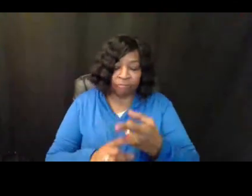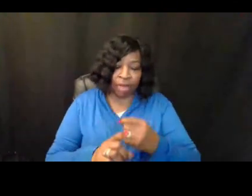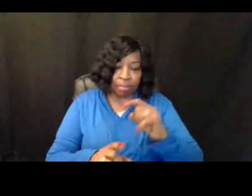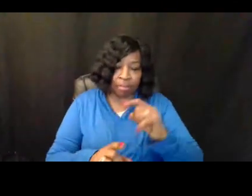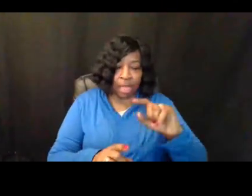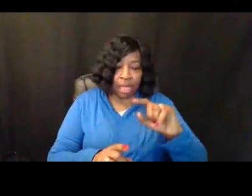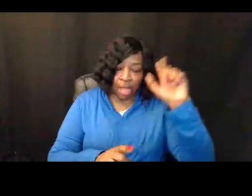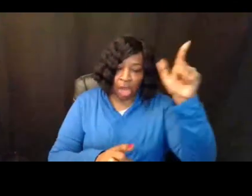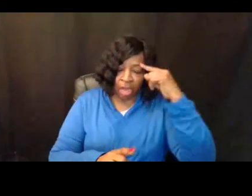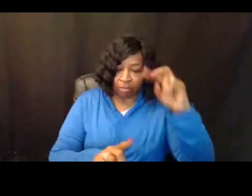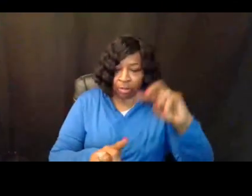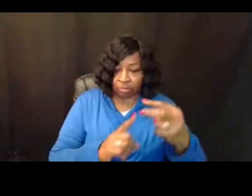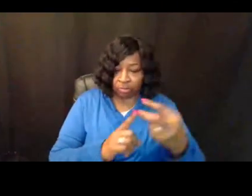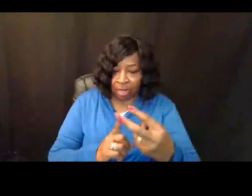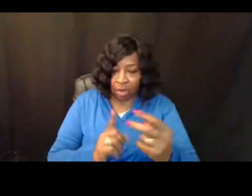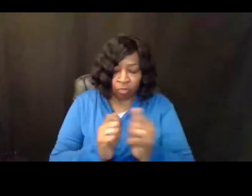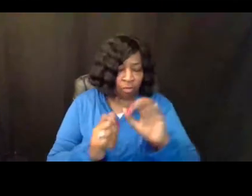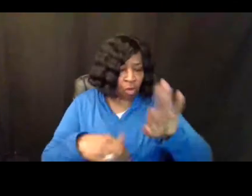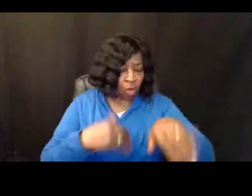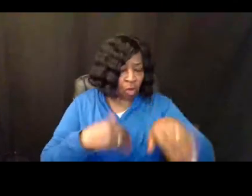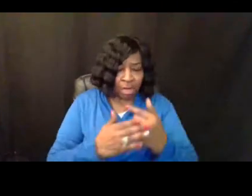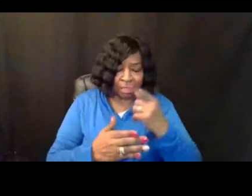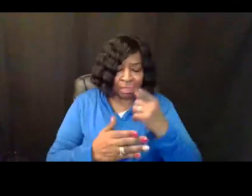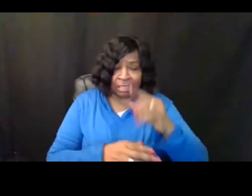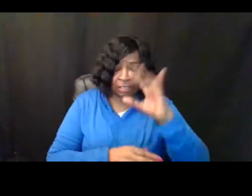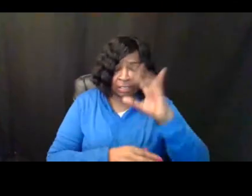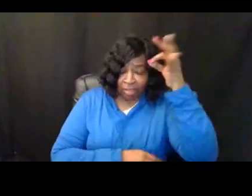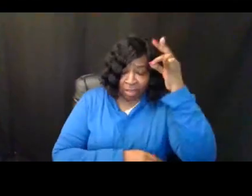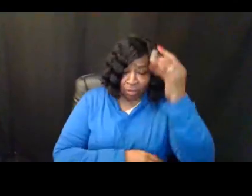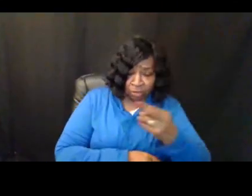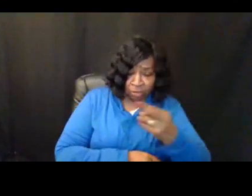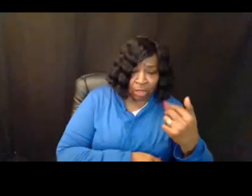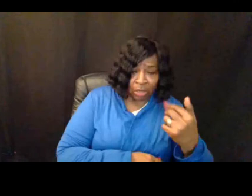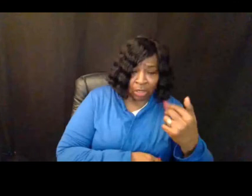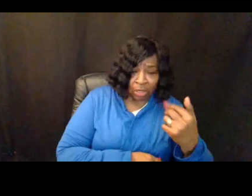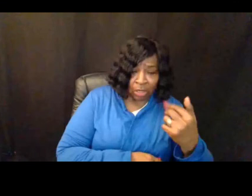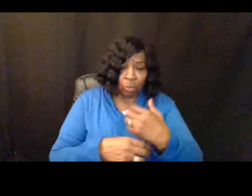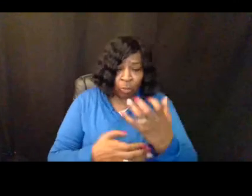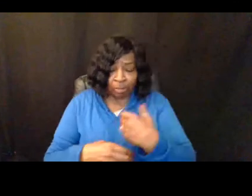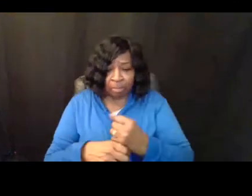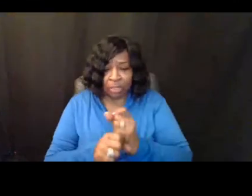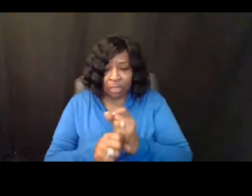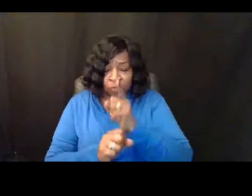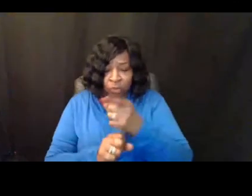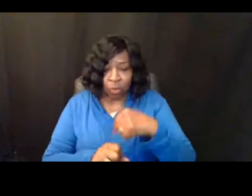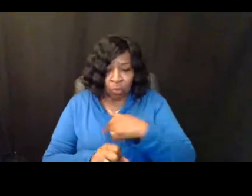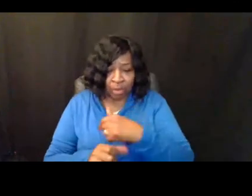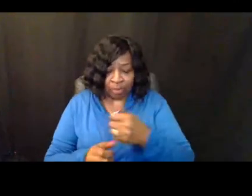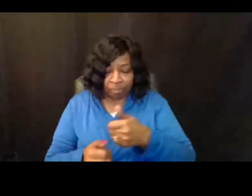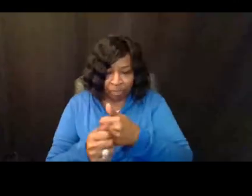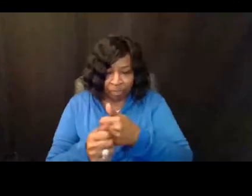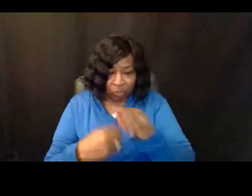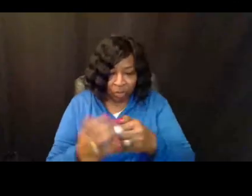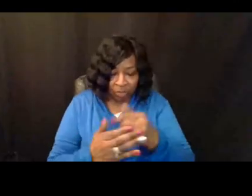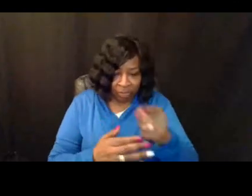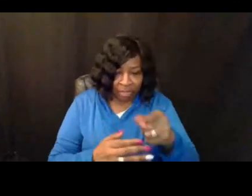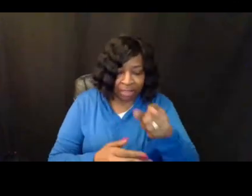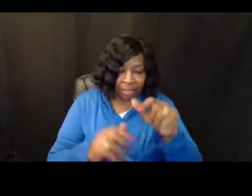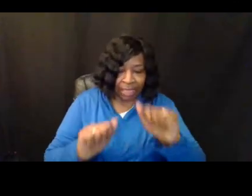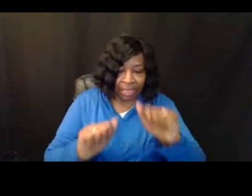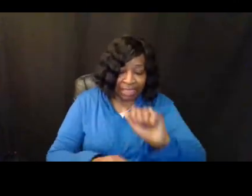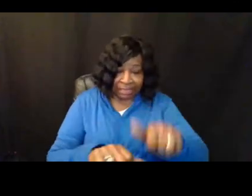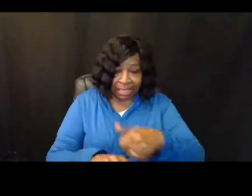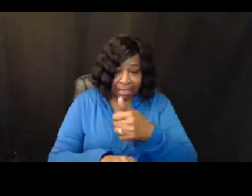this influx of federal resources, we want to make sure we're co-creating with community. And so to the extent we can set up this grant program